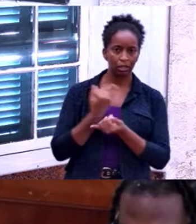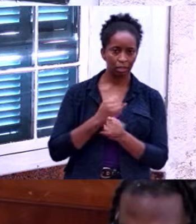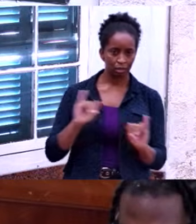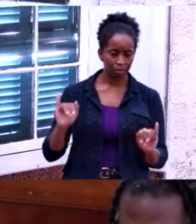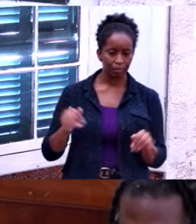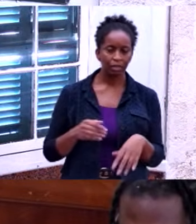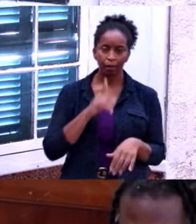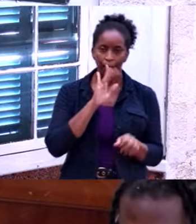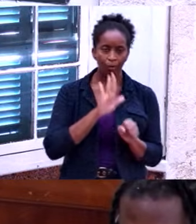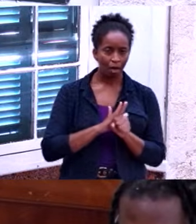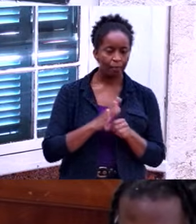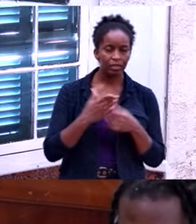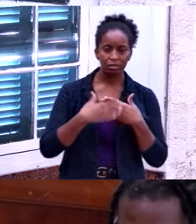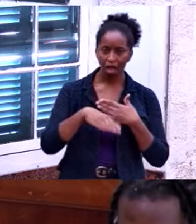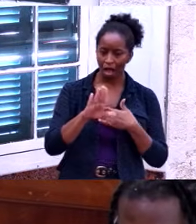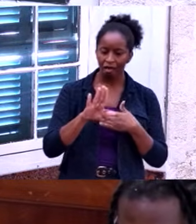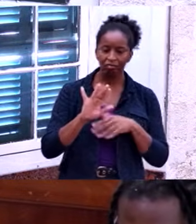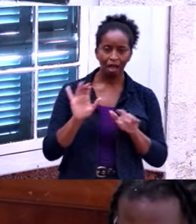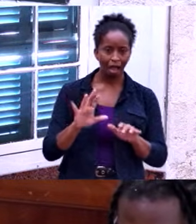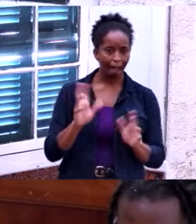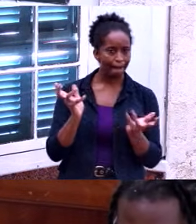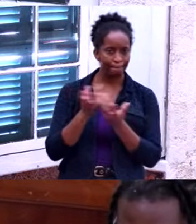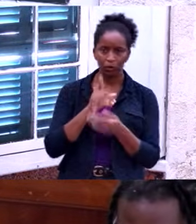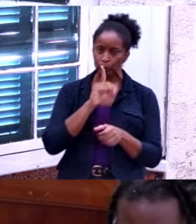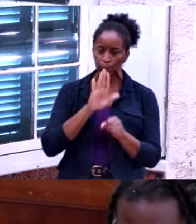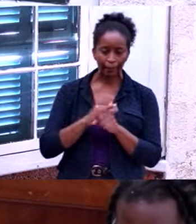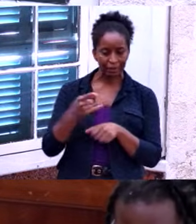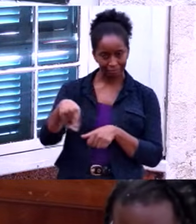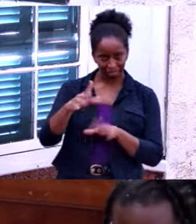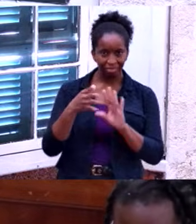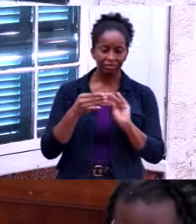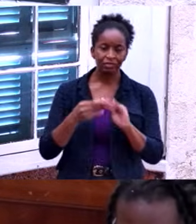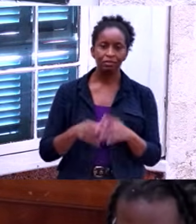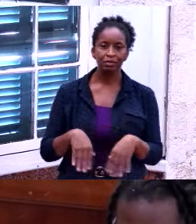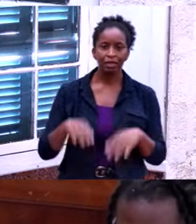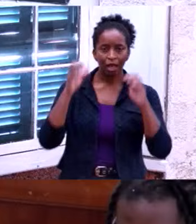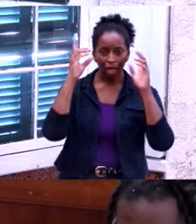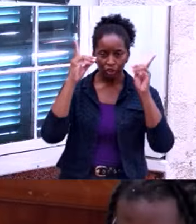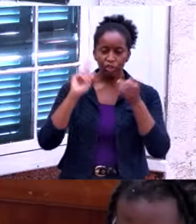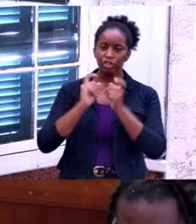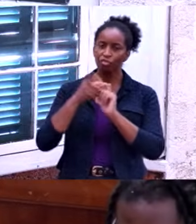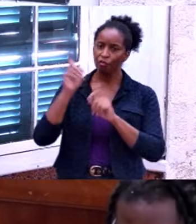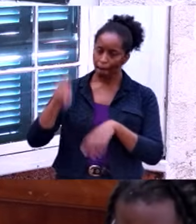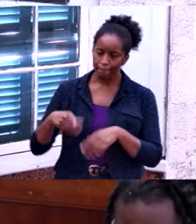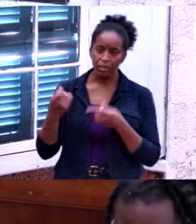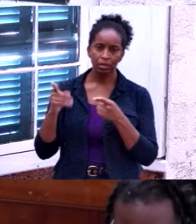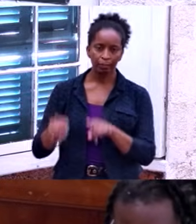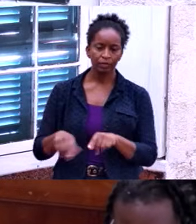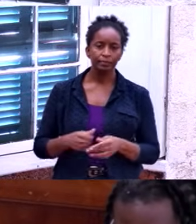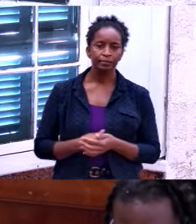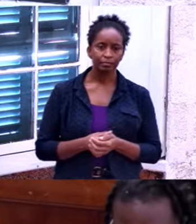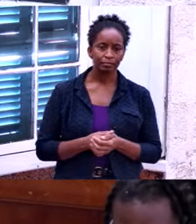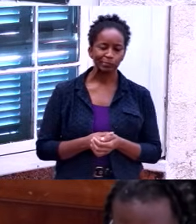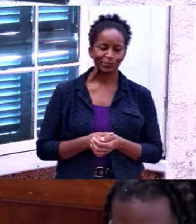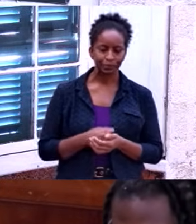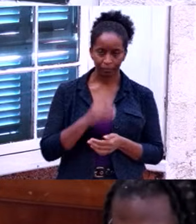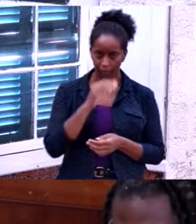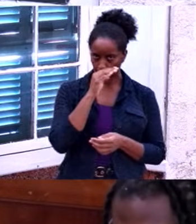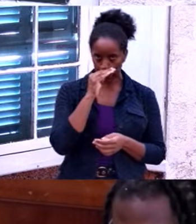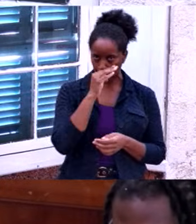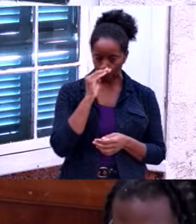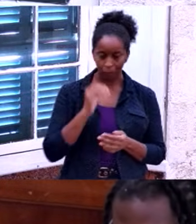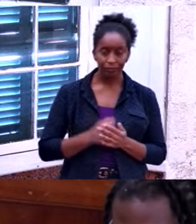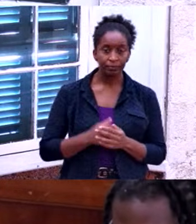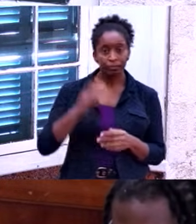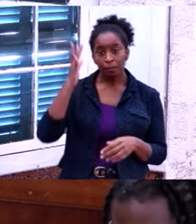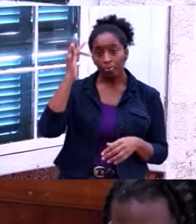All the other reforms have to happen. Educational reform has to happen in a country like Barbados, because the